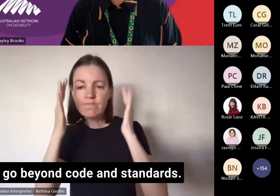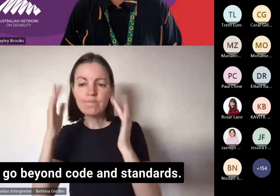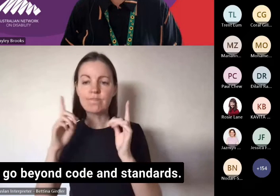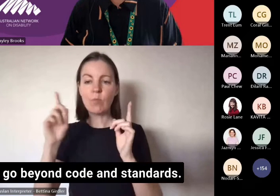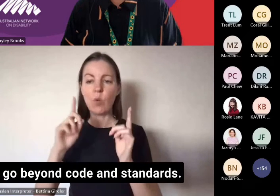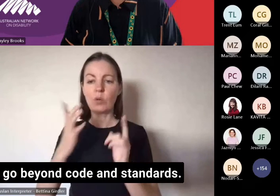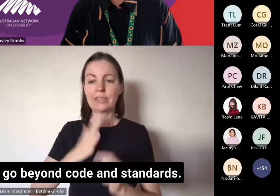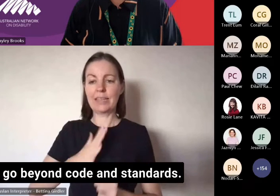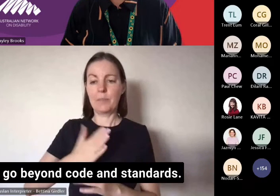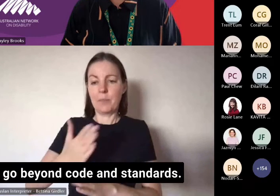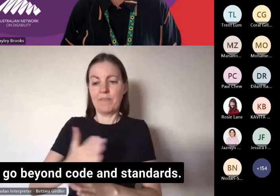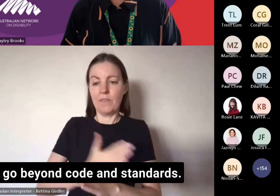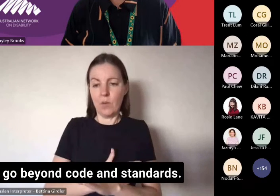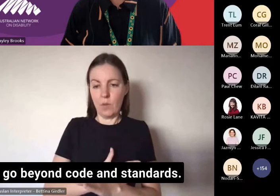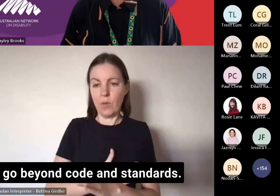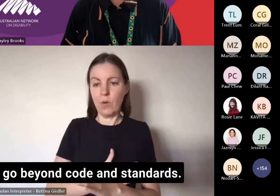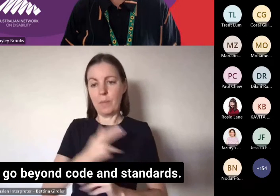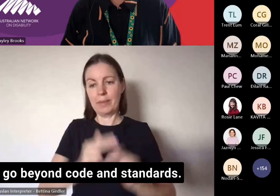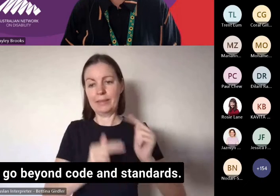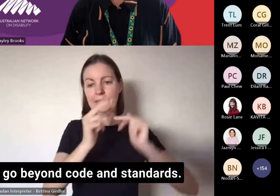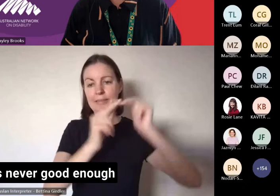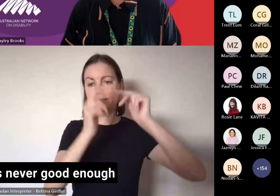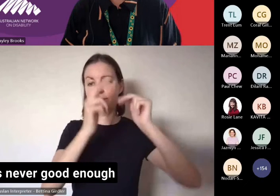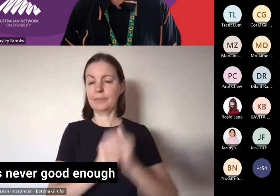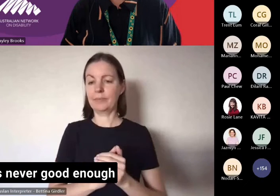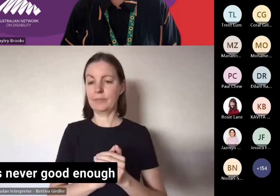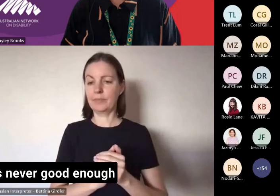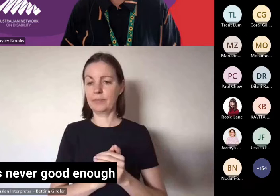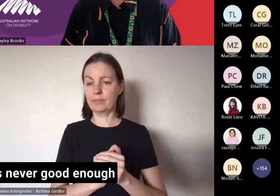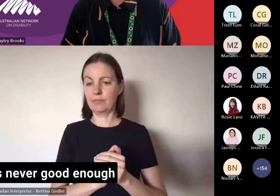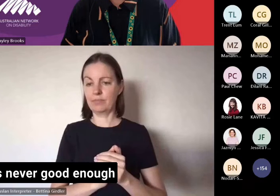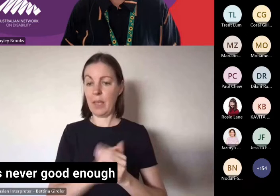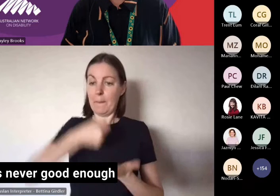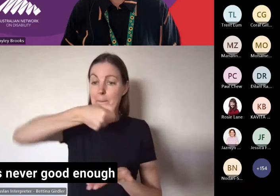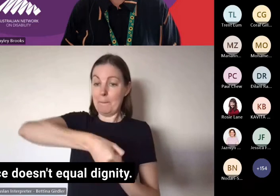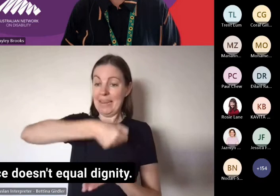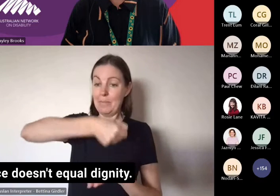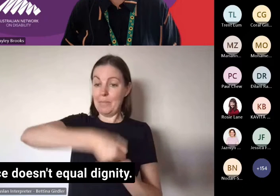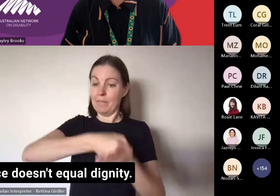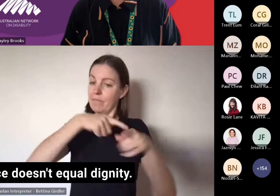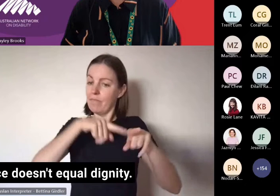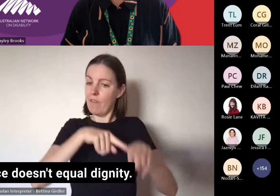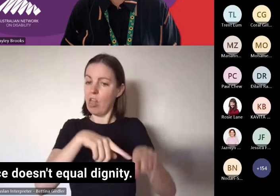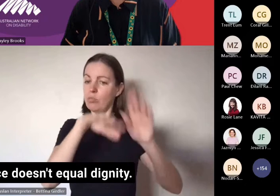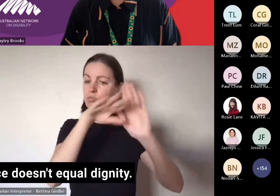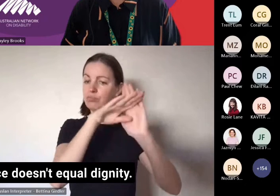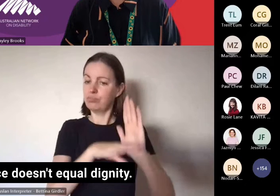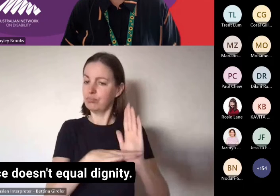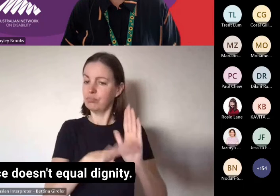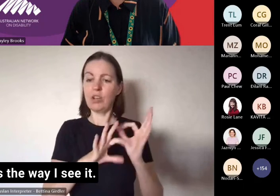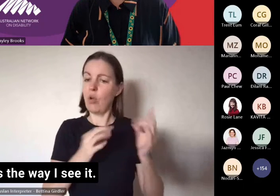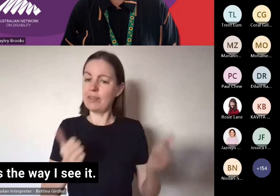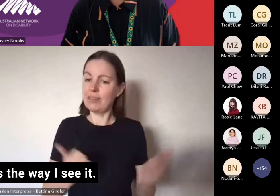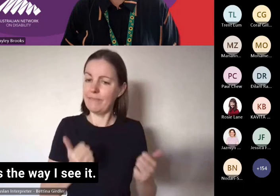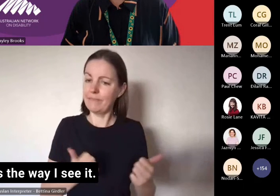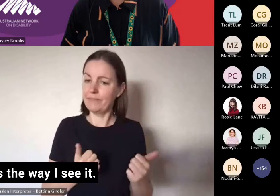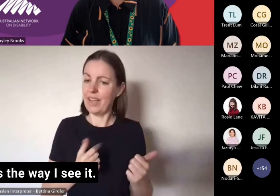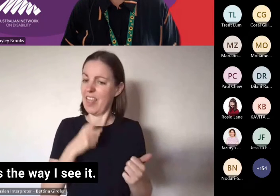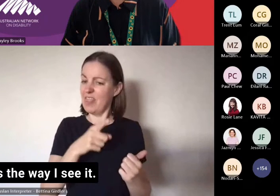So it is so important to go beyond code and standards. Minimum's never good enough, and compliance doesn't equal dignity.